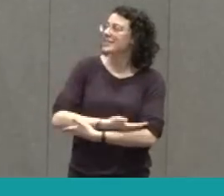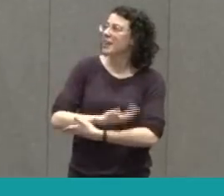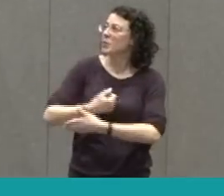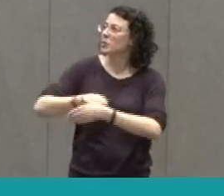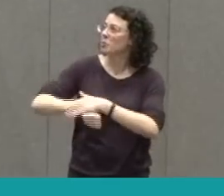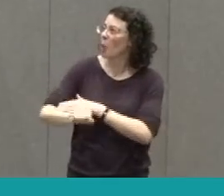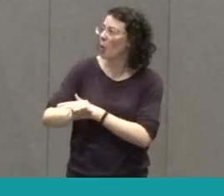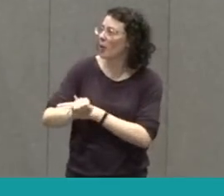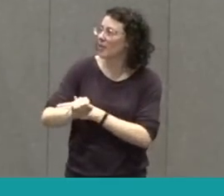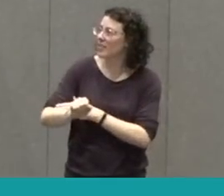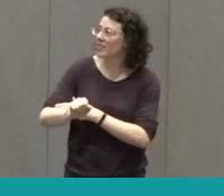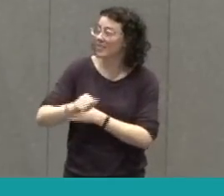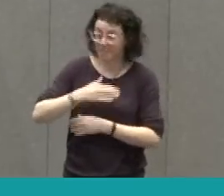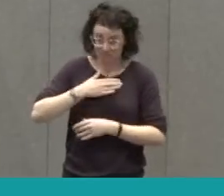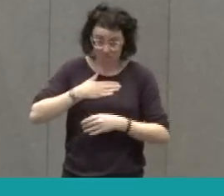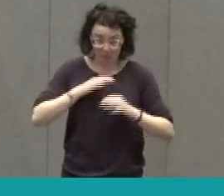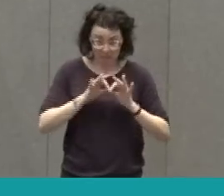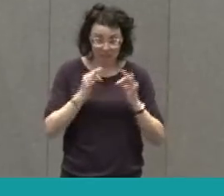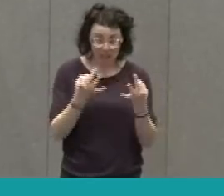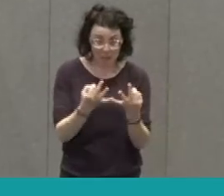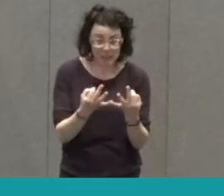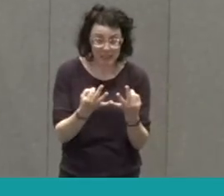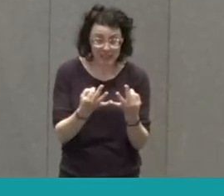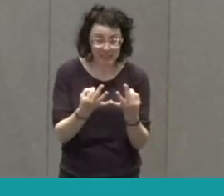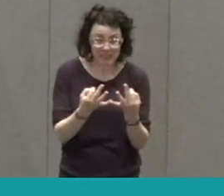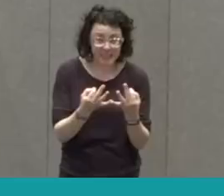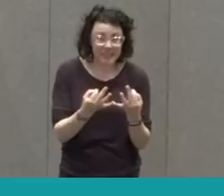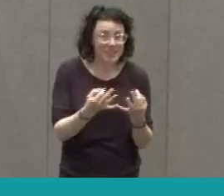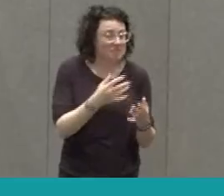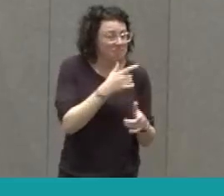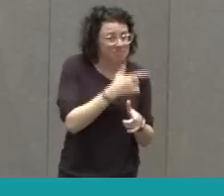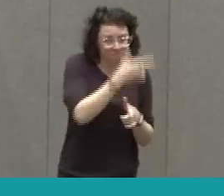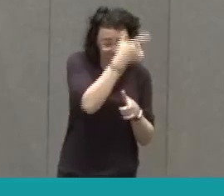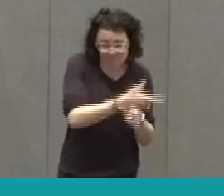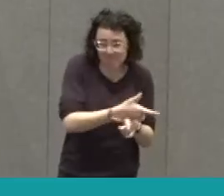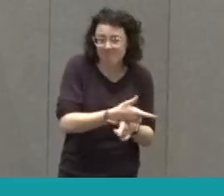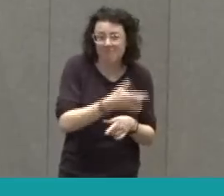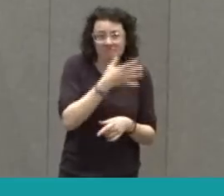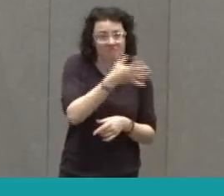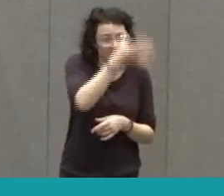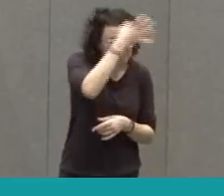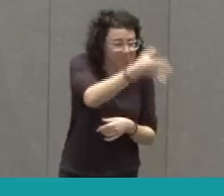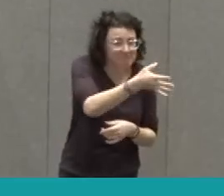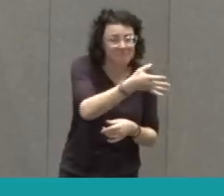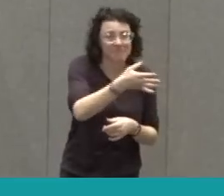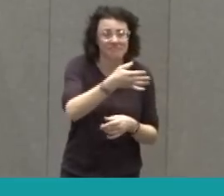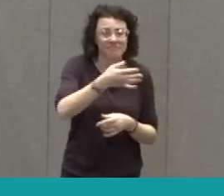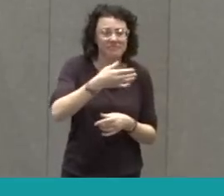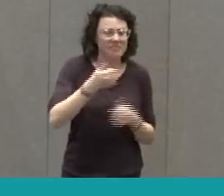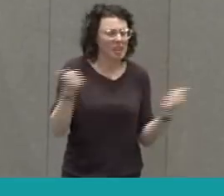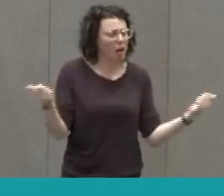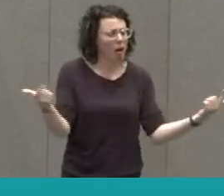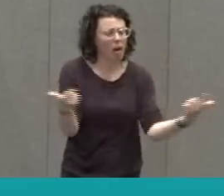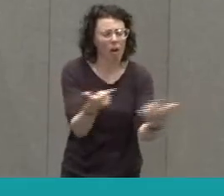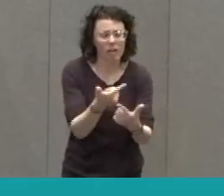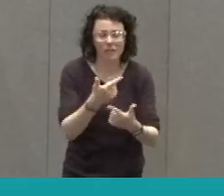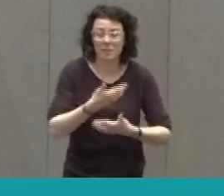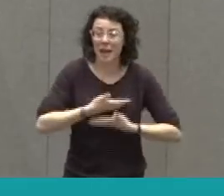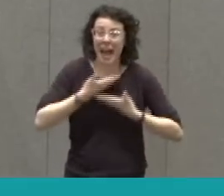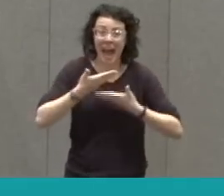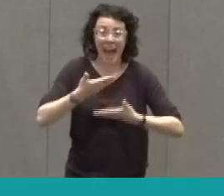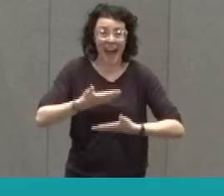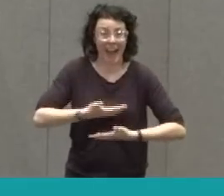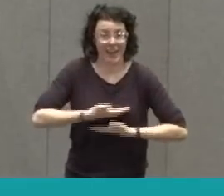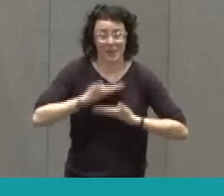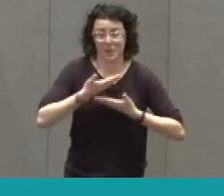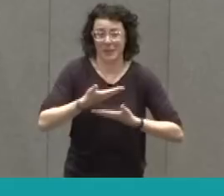extended family was when he was born. And there's one of these books that I have that it talks about growing old, and I cry